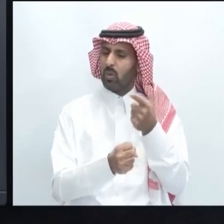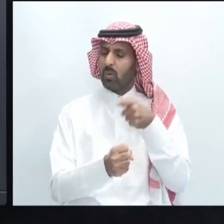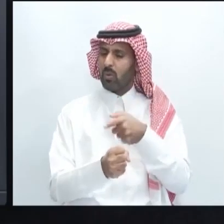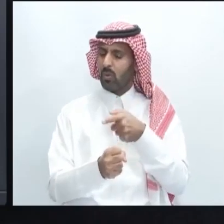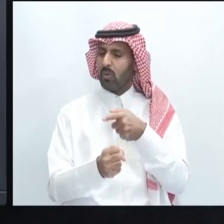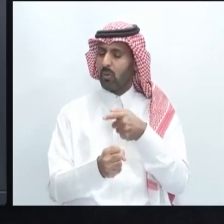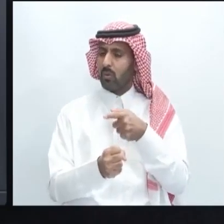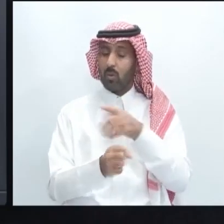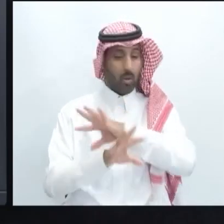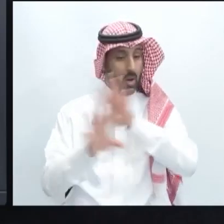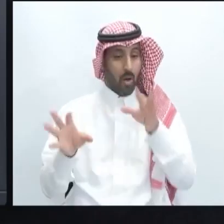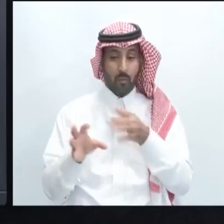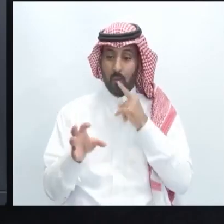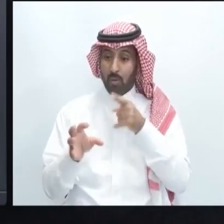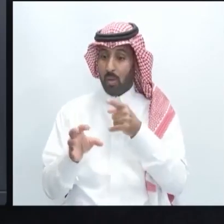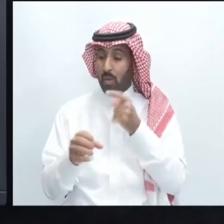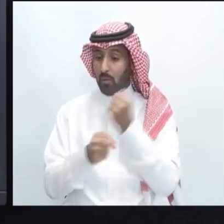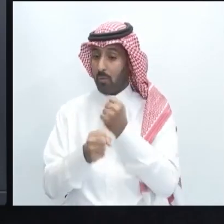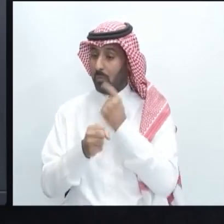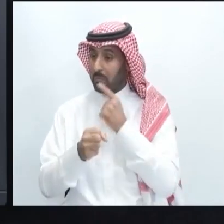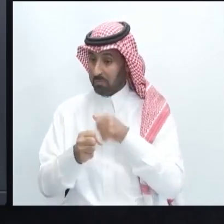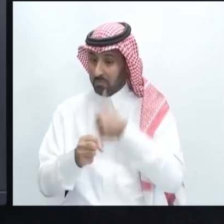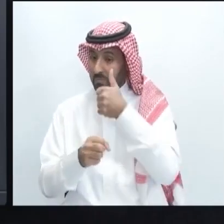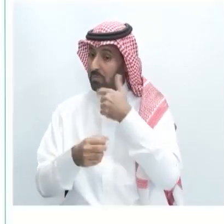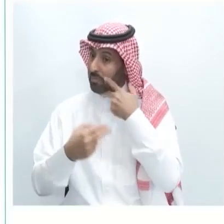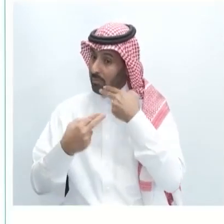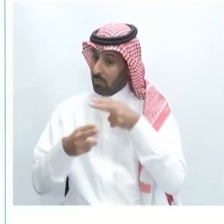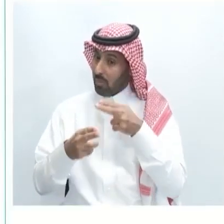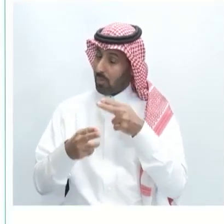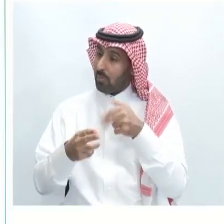the majority are satisfied or not.